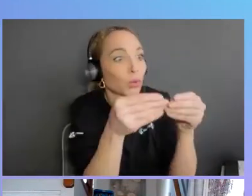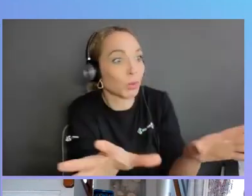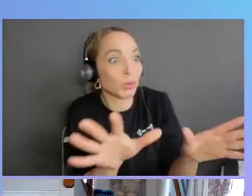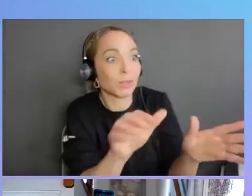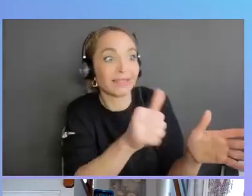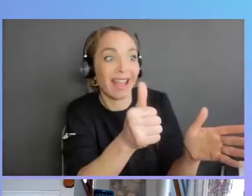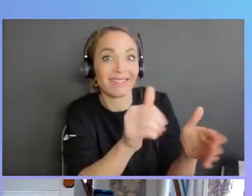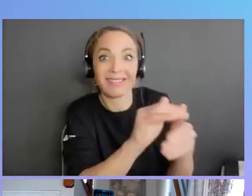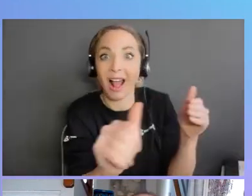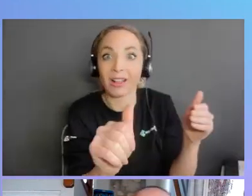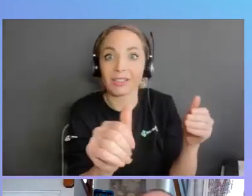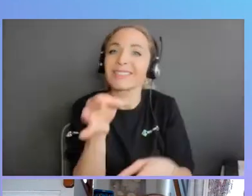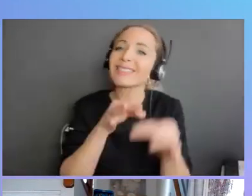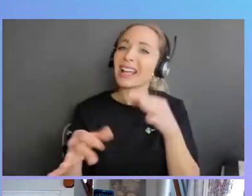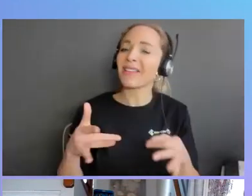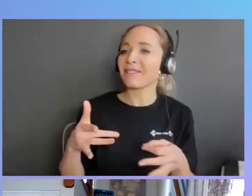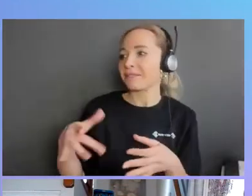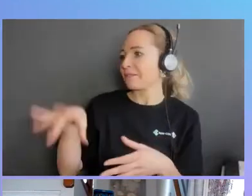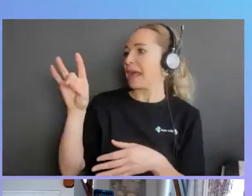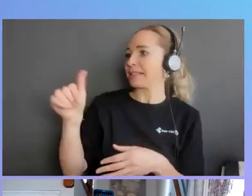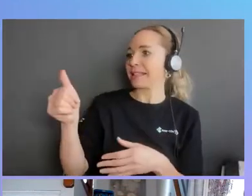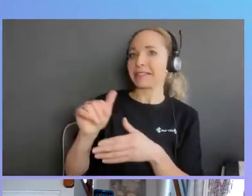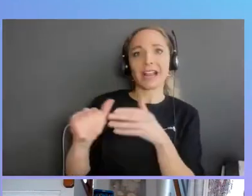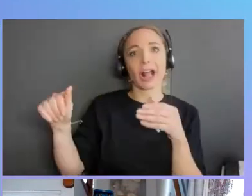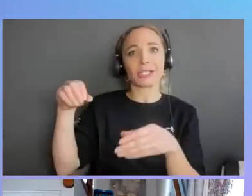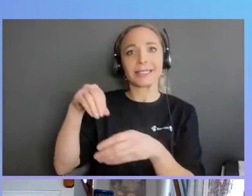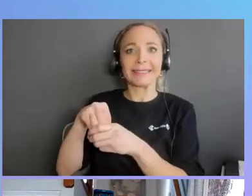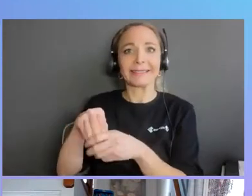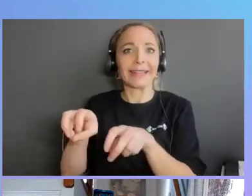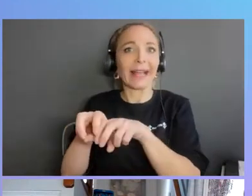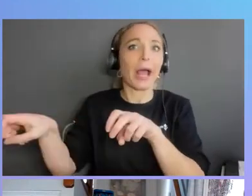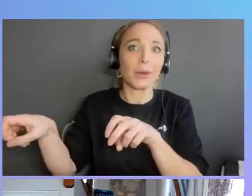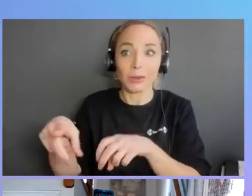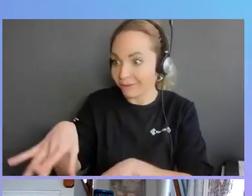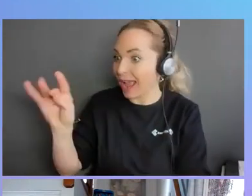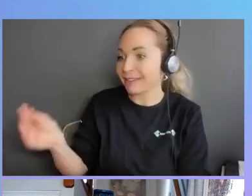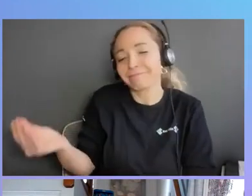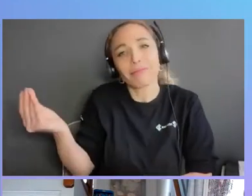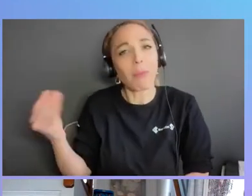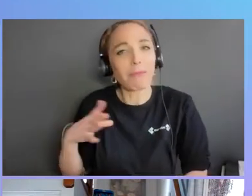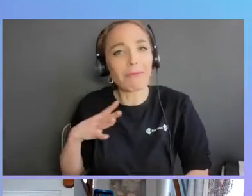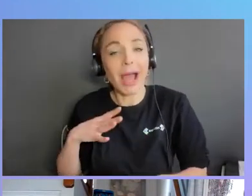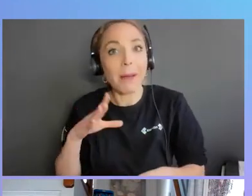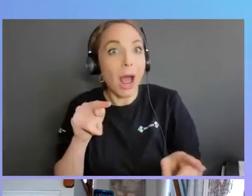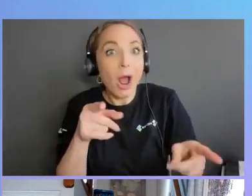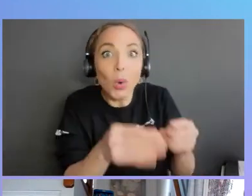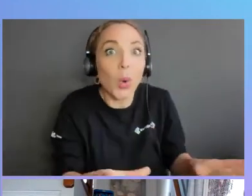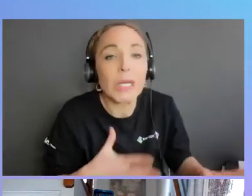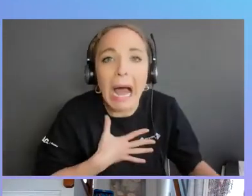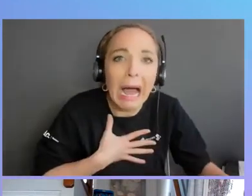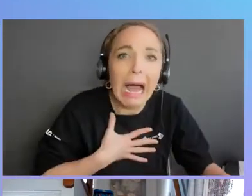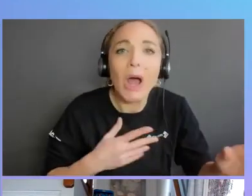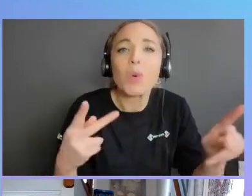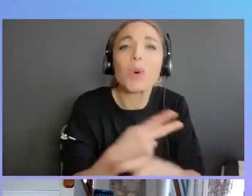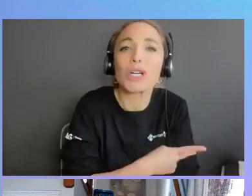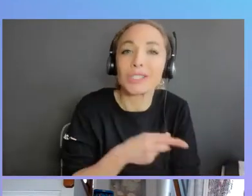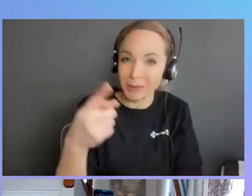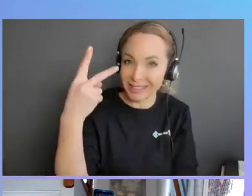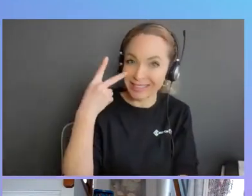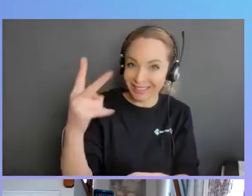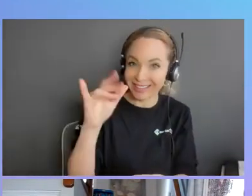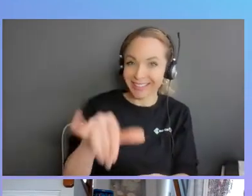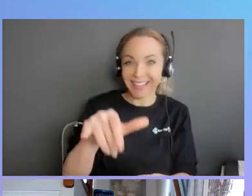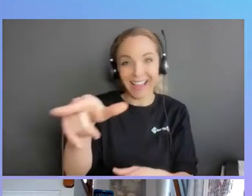$10 as it feels good to just find $10 in your couch or something. I like to think of it this way. You've ever seen Hamilton, right?